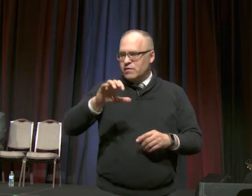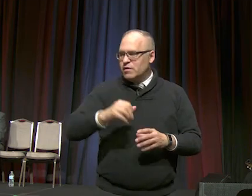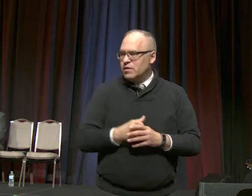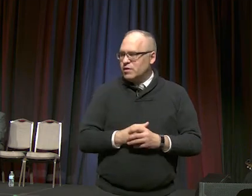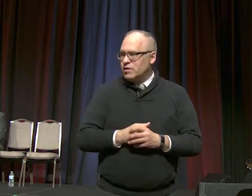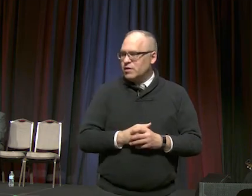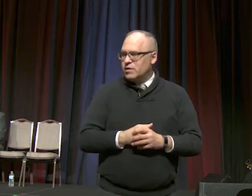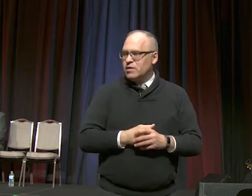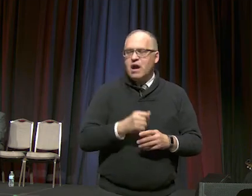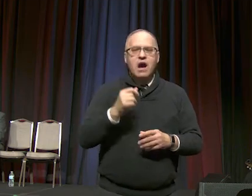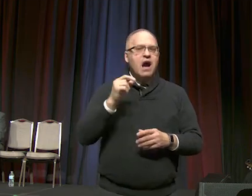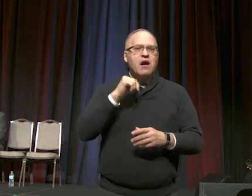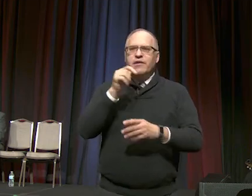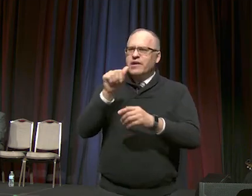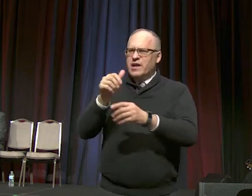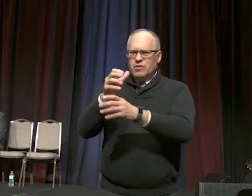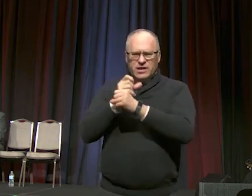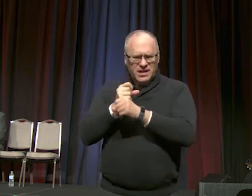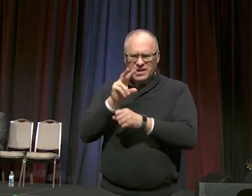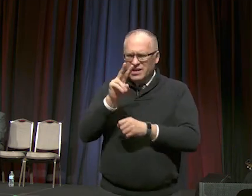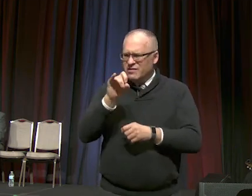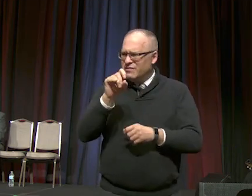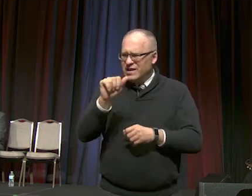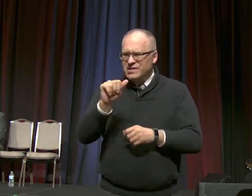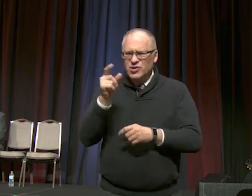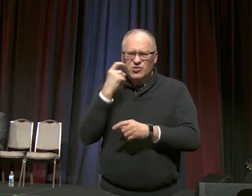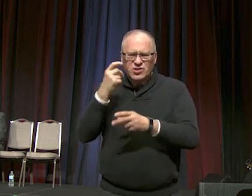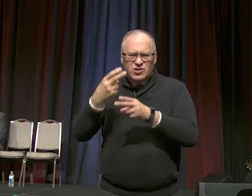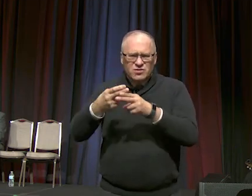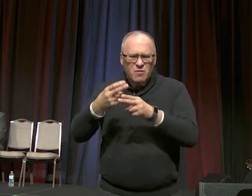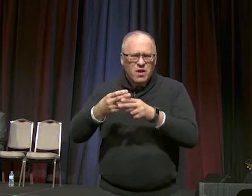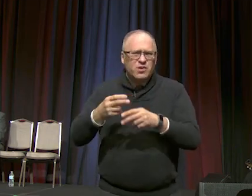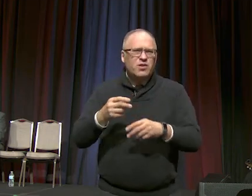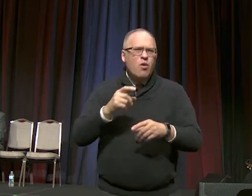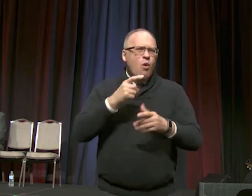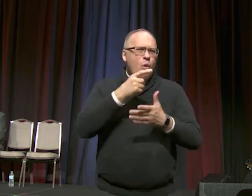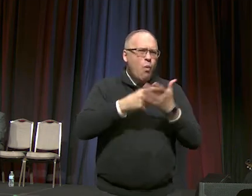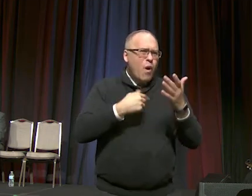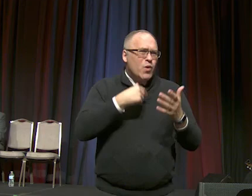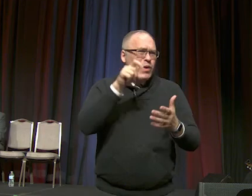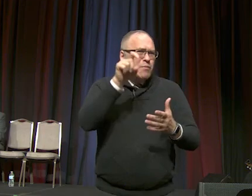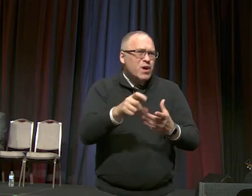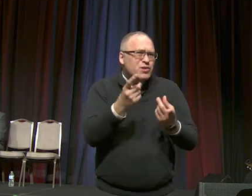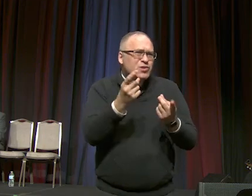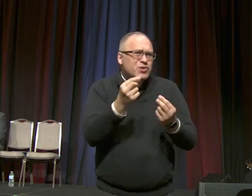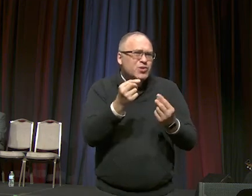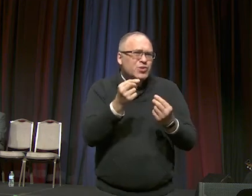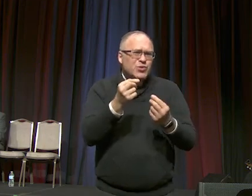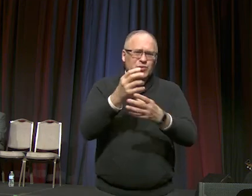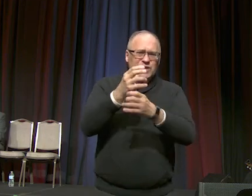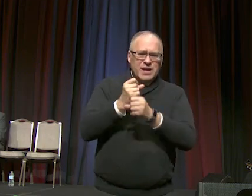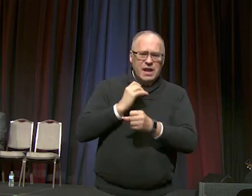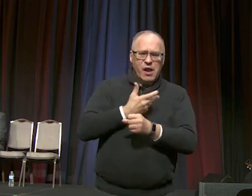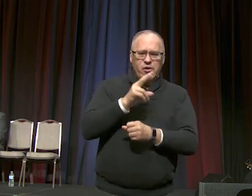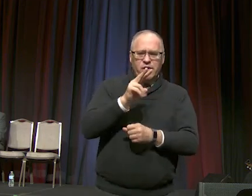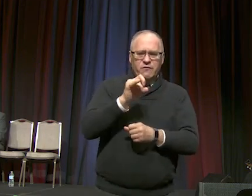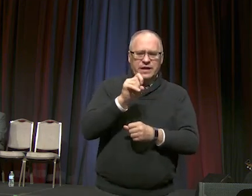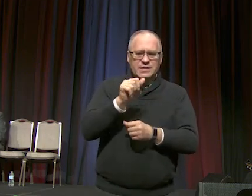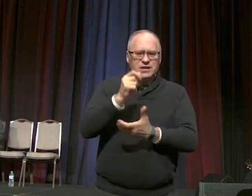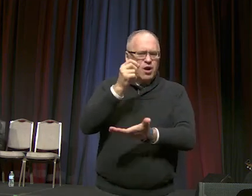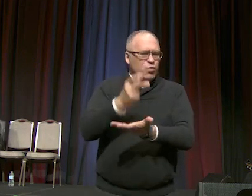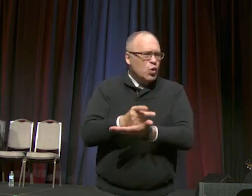to issue a visa, how do you, what are the things that you need to do to get their first reserve seated?